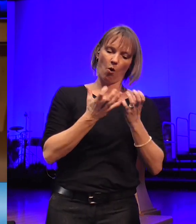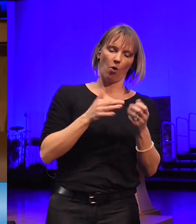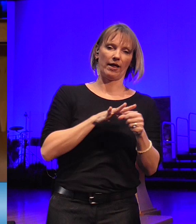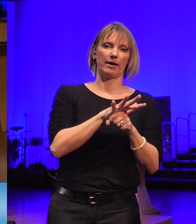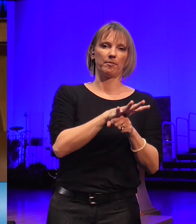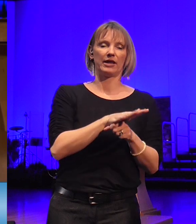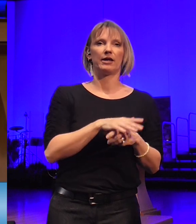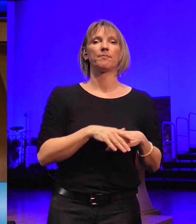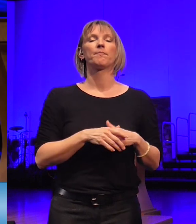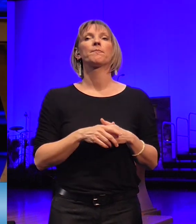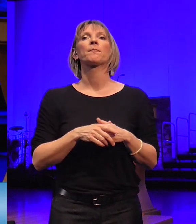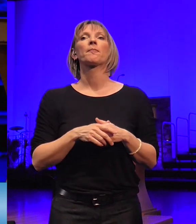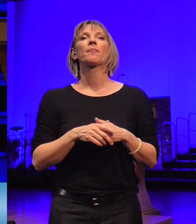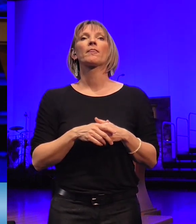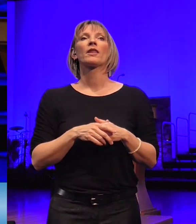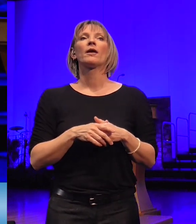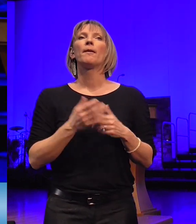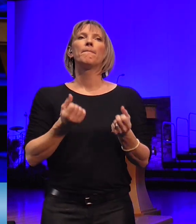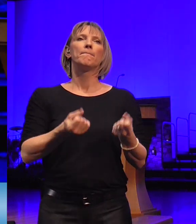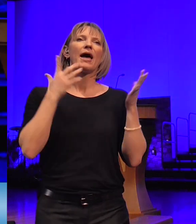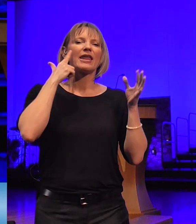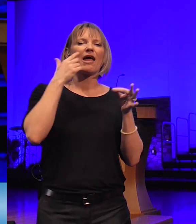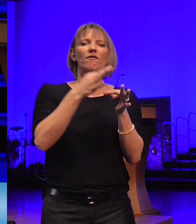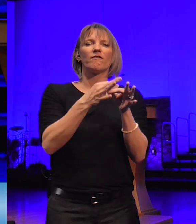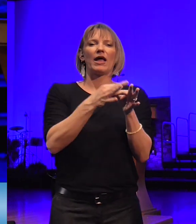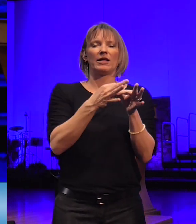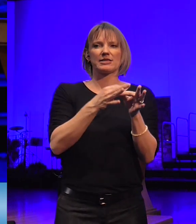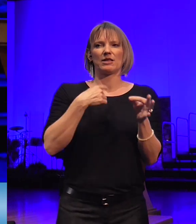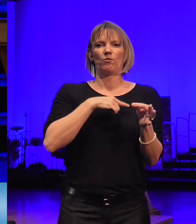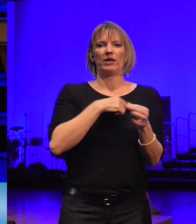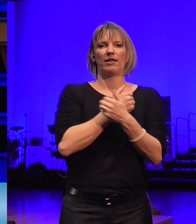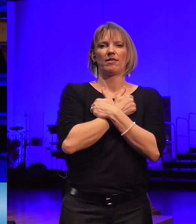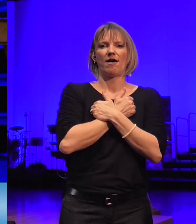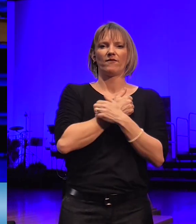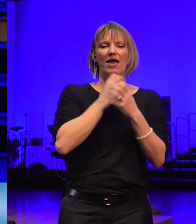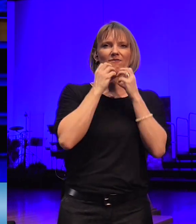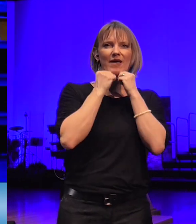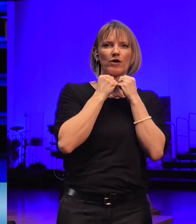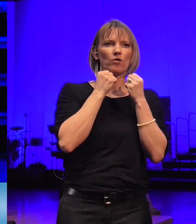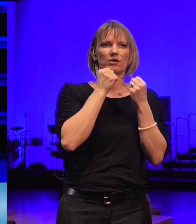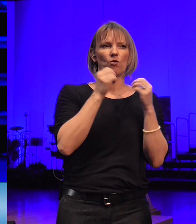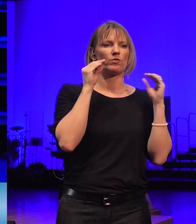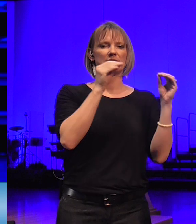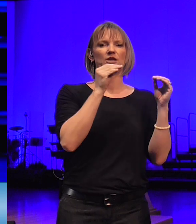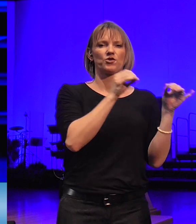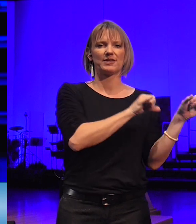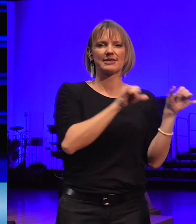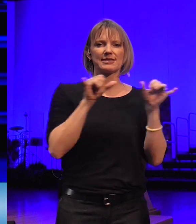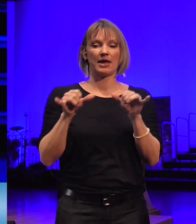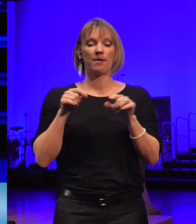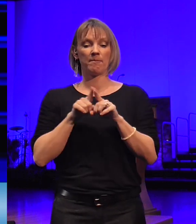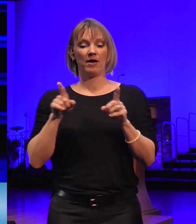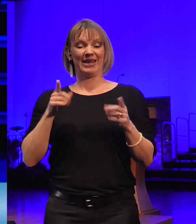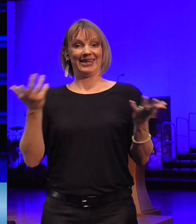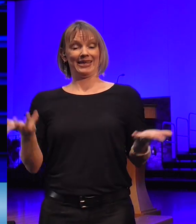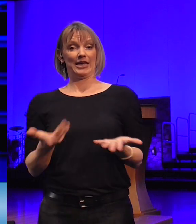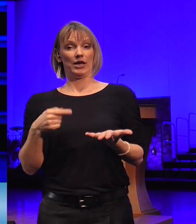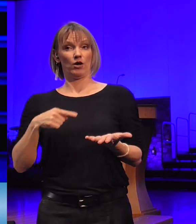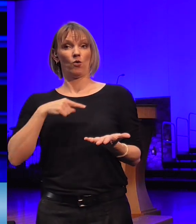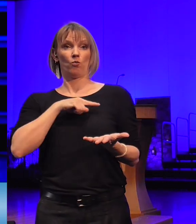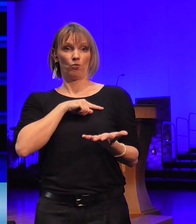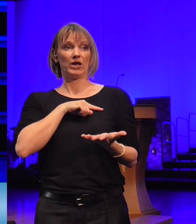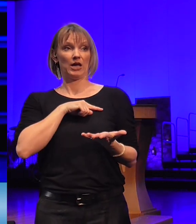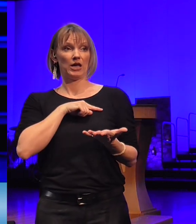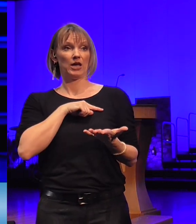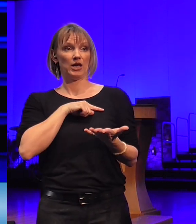not the teaching of so many of the faiths that we love and value. We believe wholeheartedly here, not that you don't